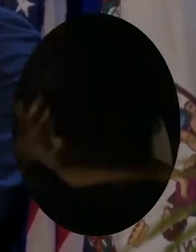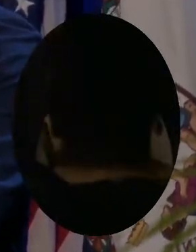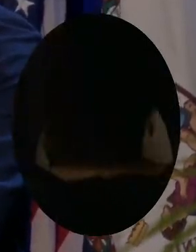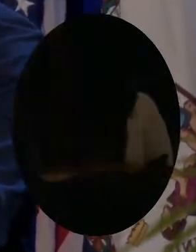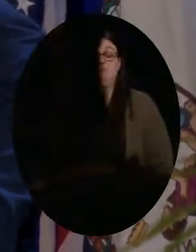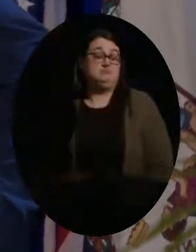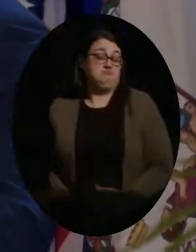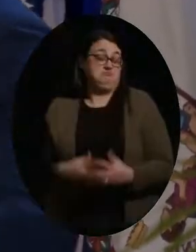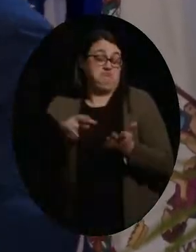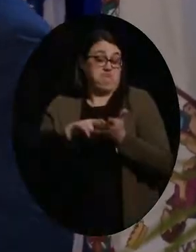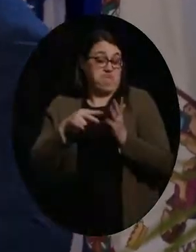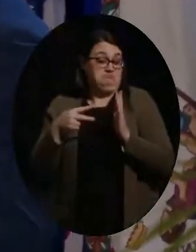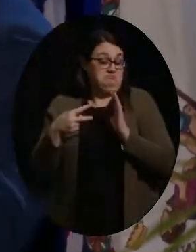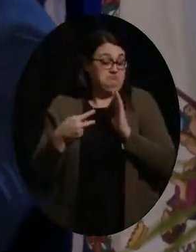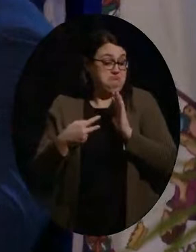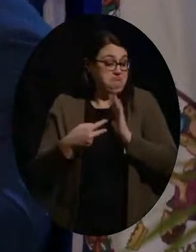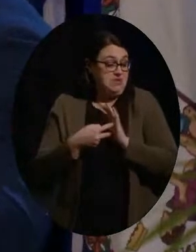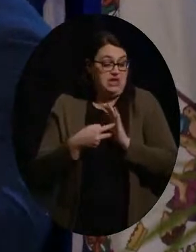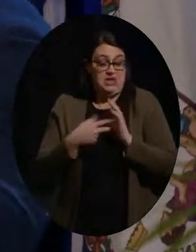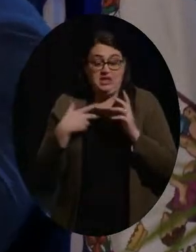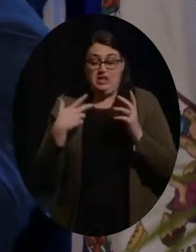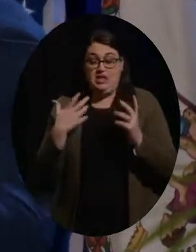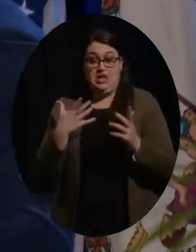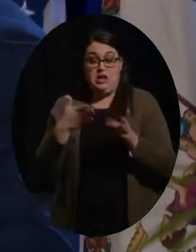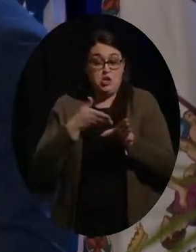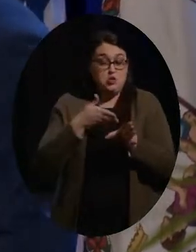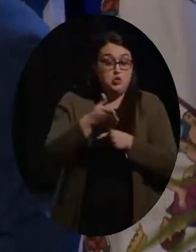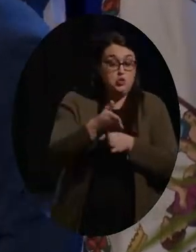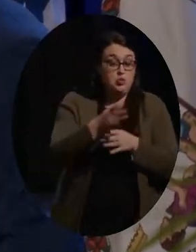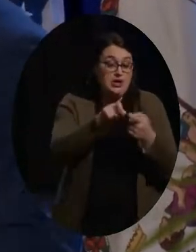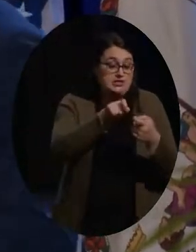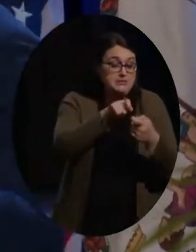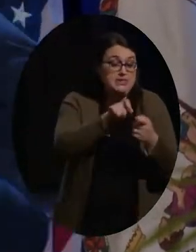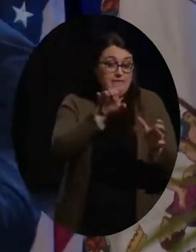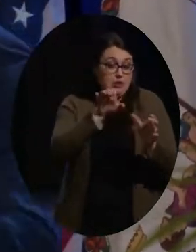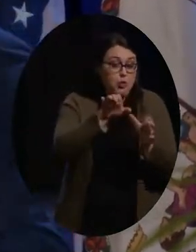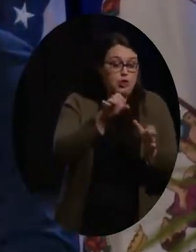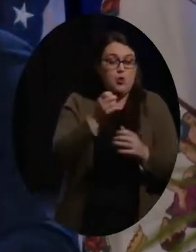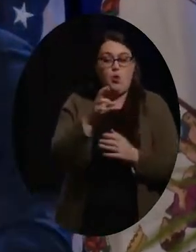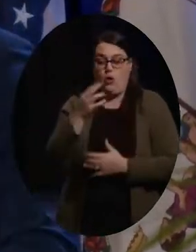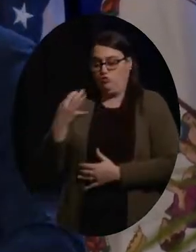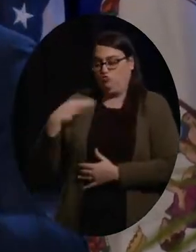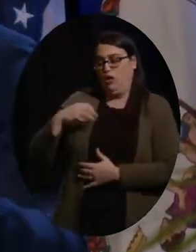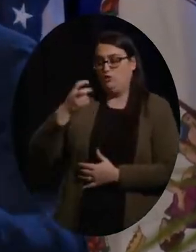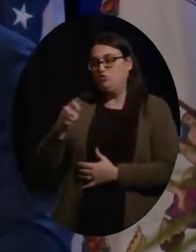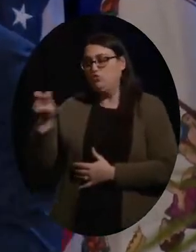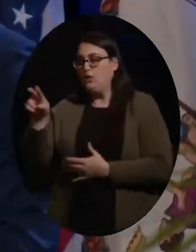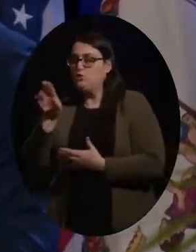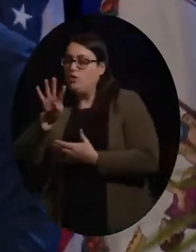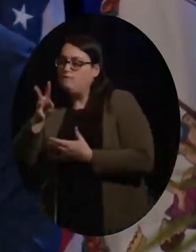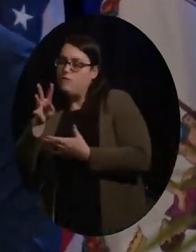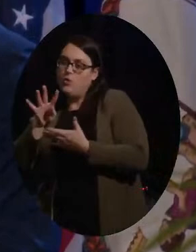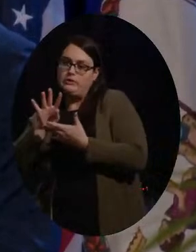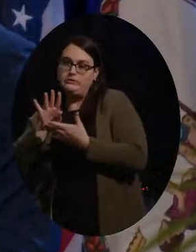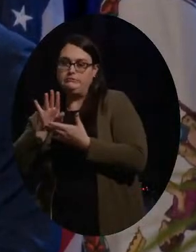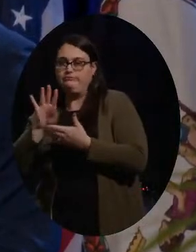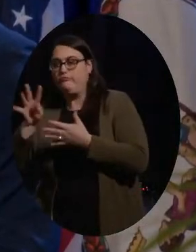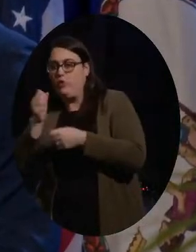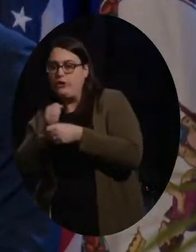And whether that means it translating to career-specific credentials or credits to be transferred to a four-year